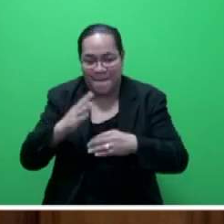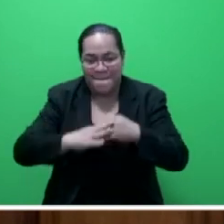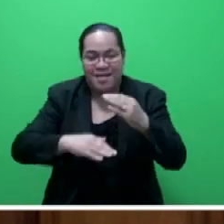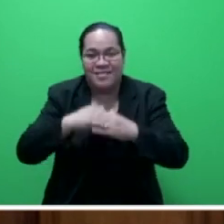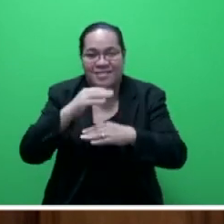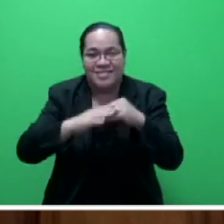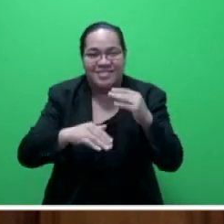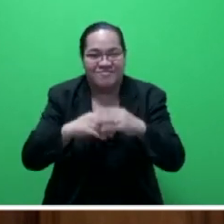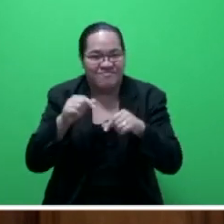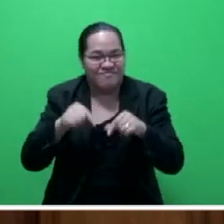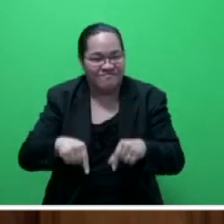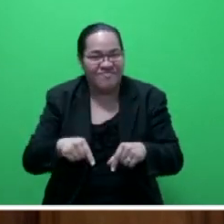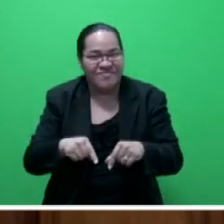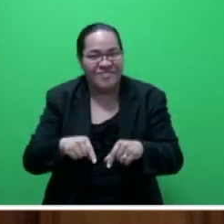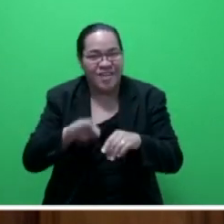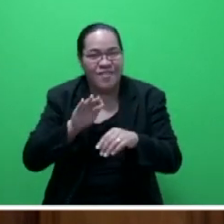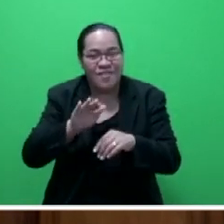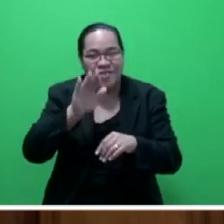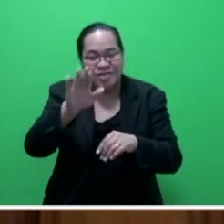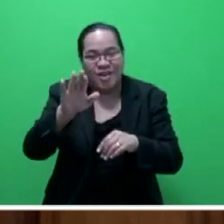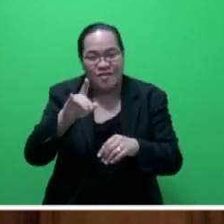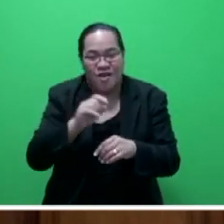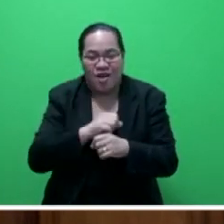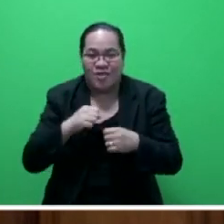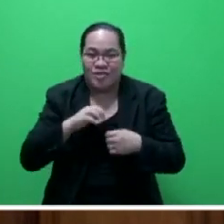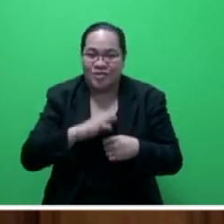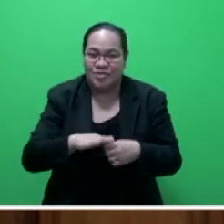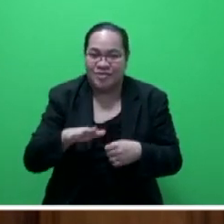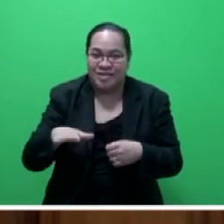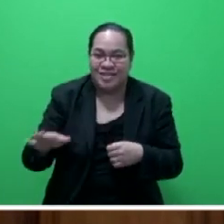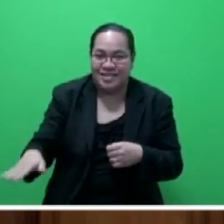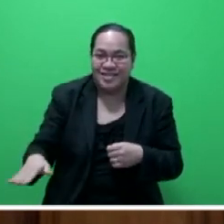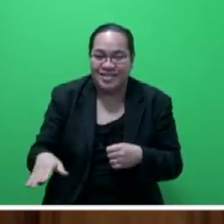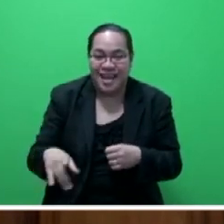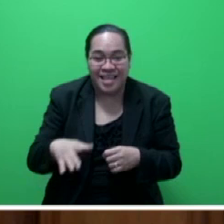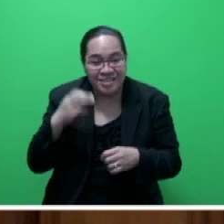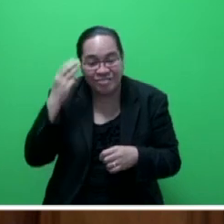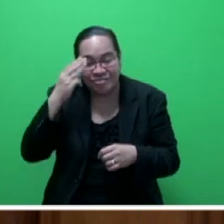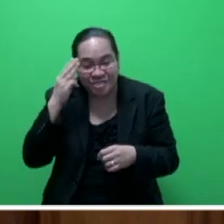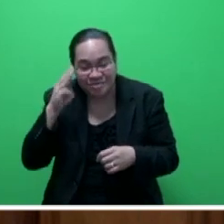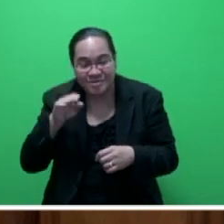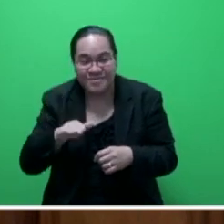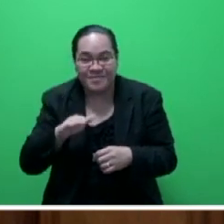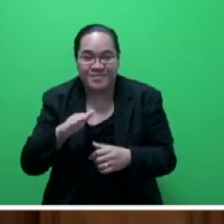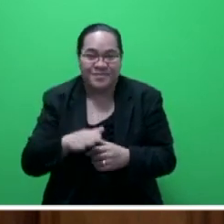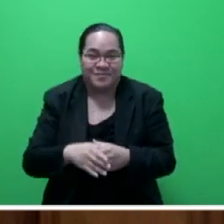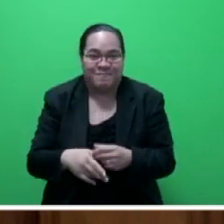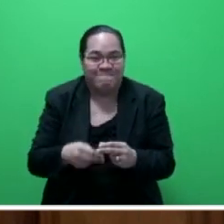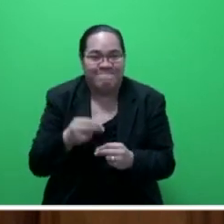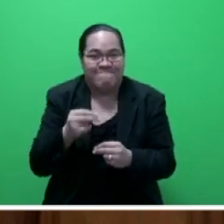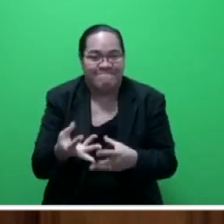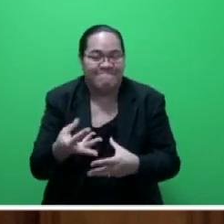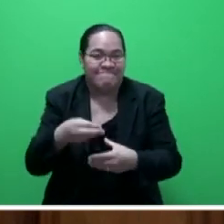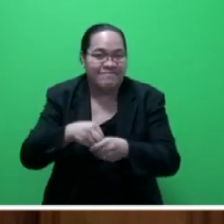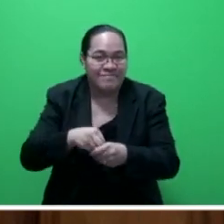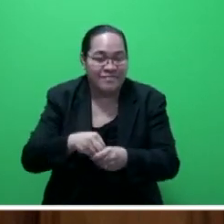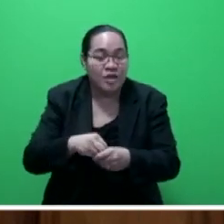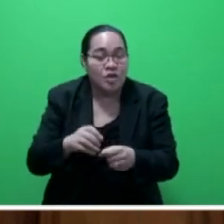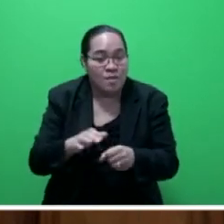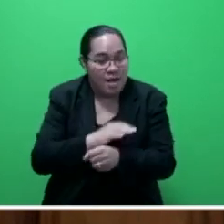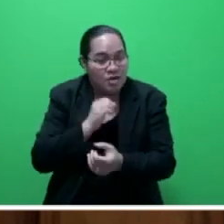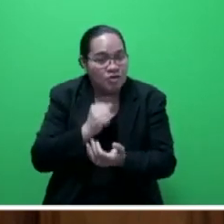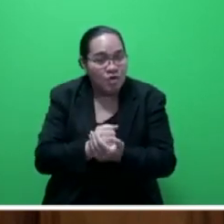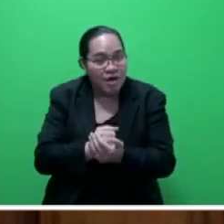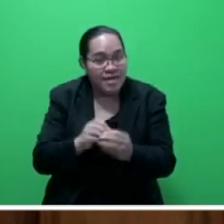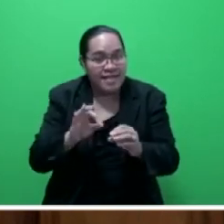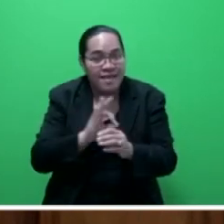future generations' dreams and aspirations. The Ministry of Forestry intends to ensure that the forests and